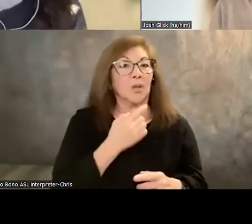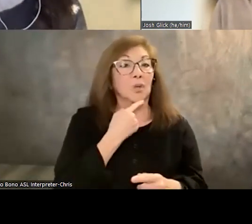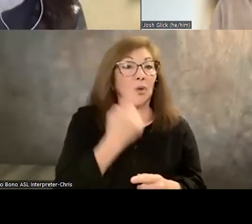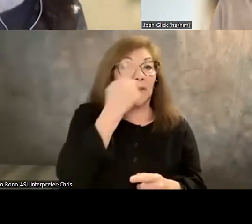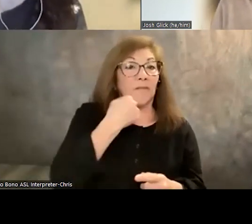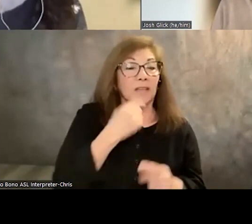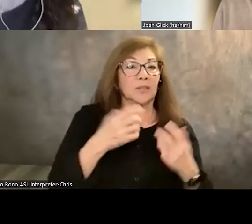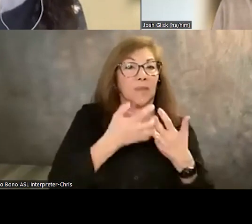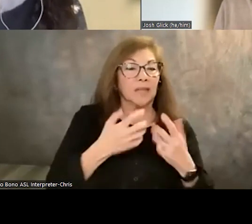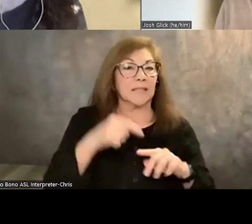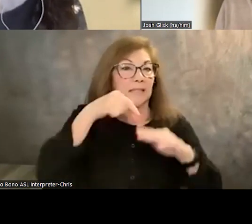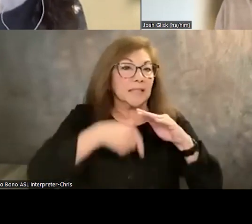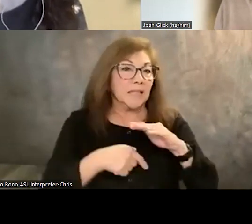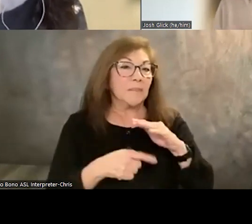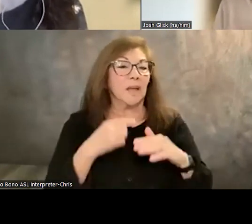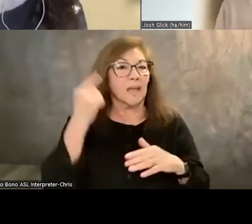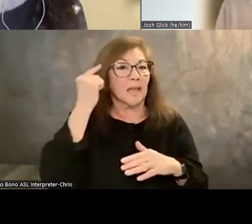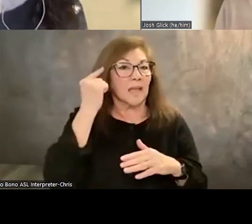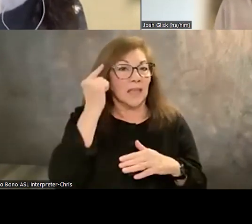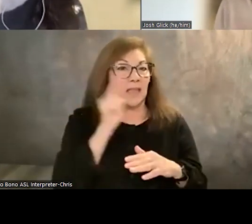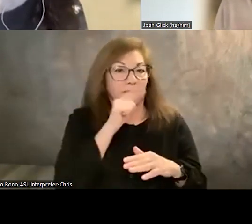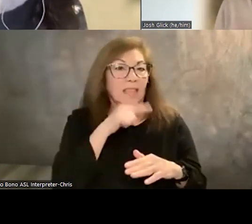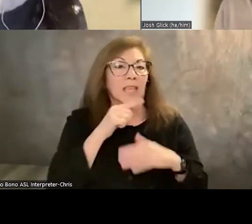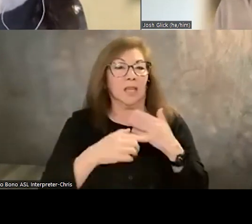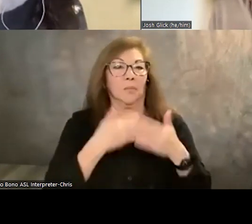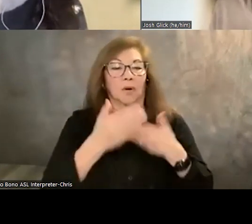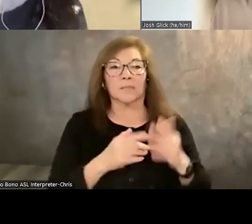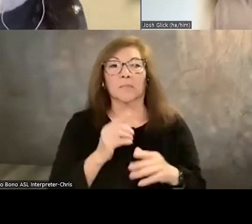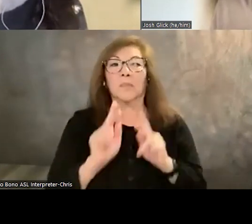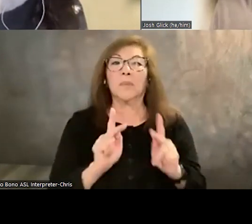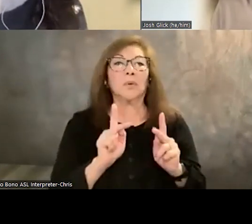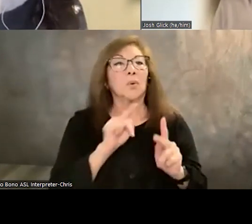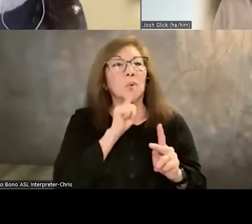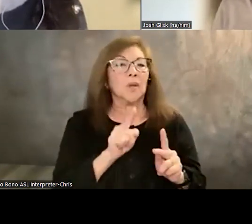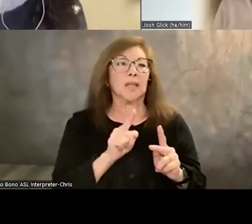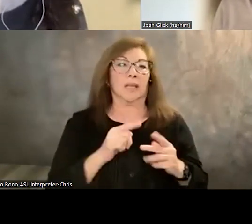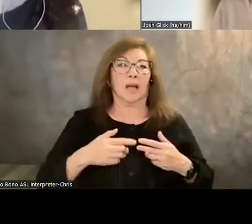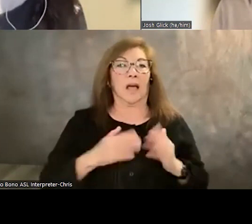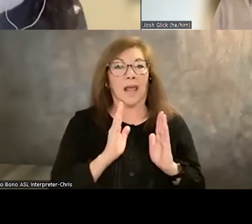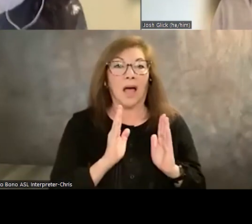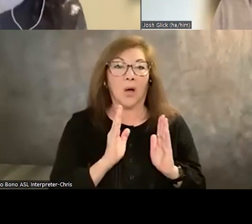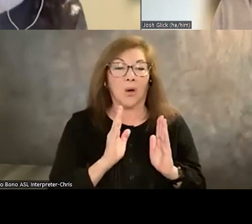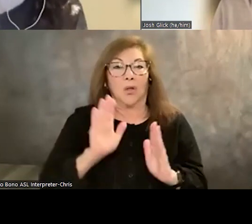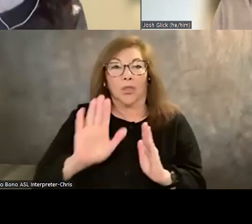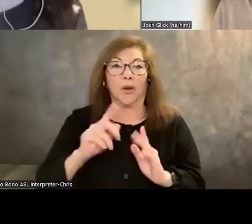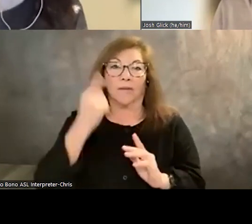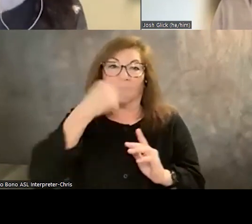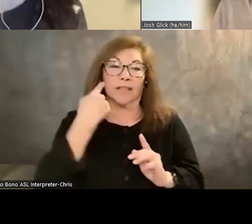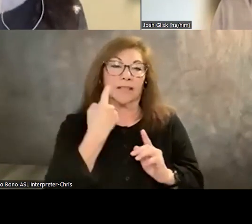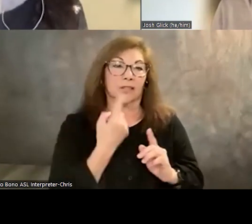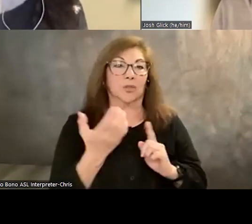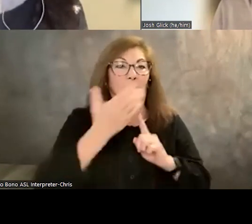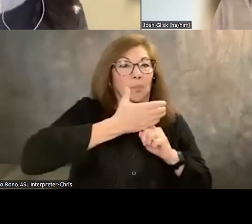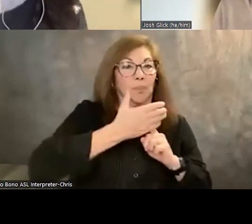terms of the deepfaking process, but also people that really were prepared to lend their face as activists to protect Taylor's